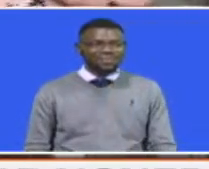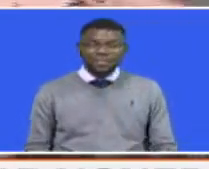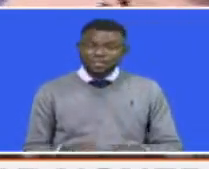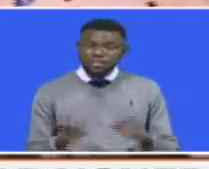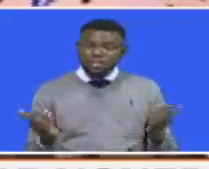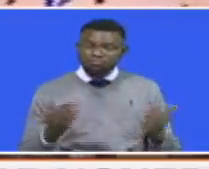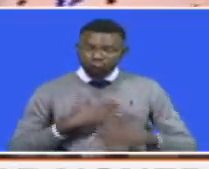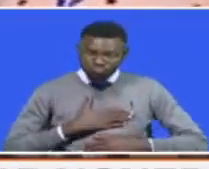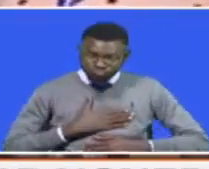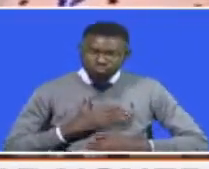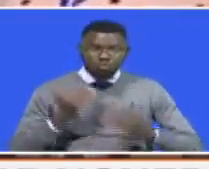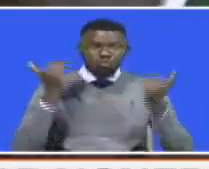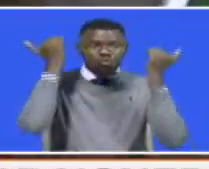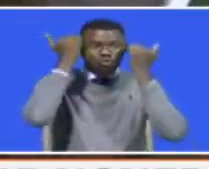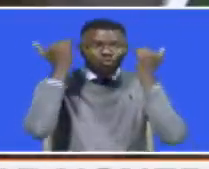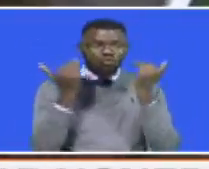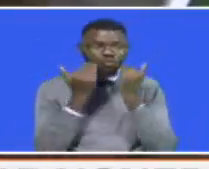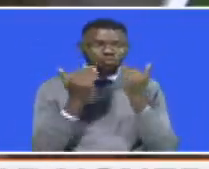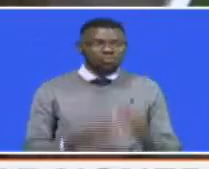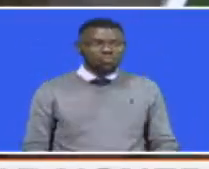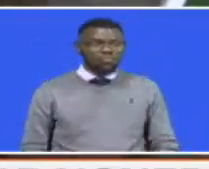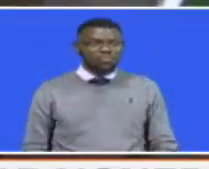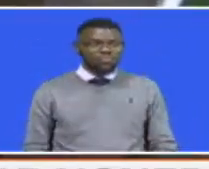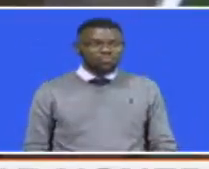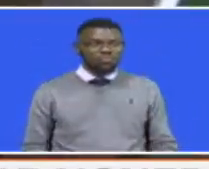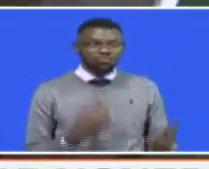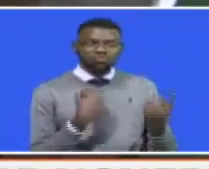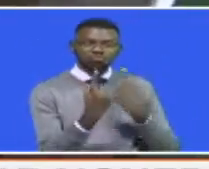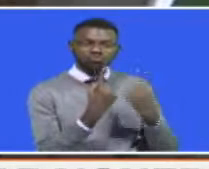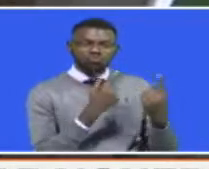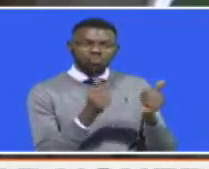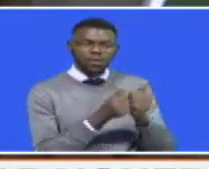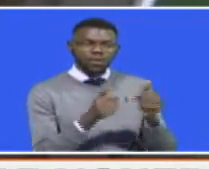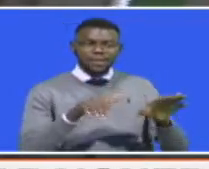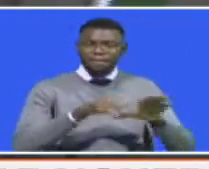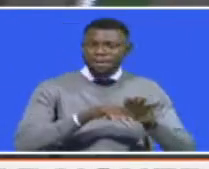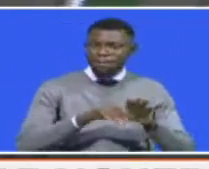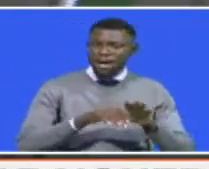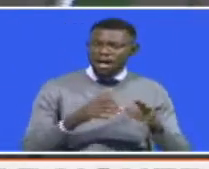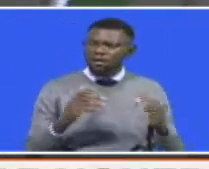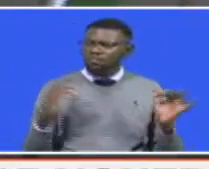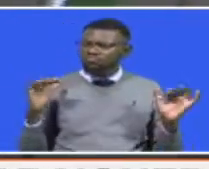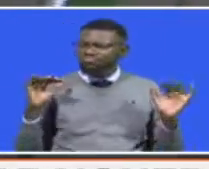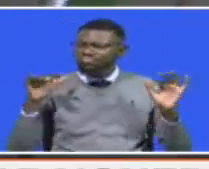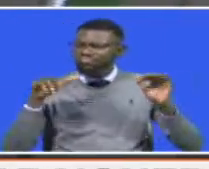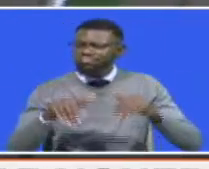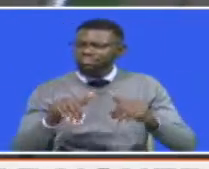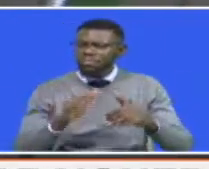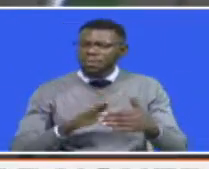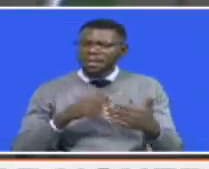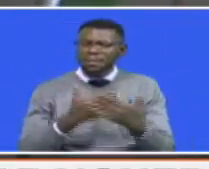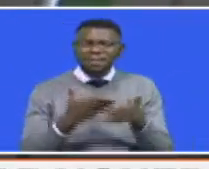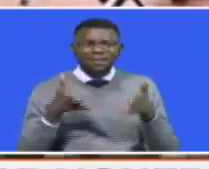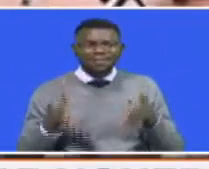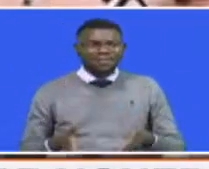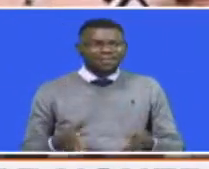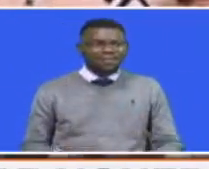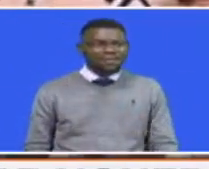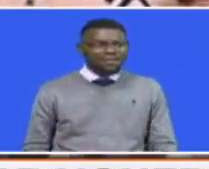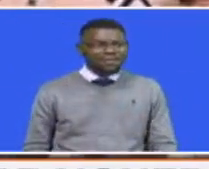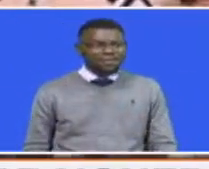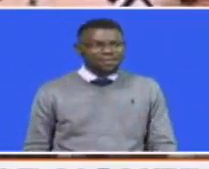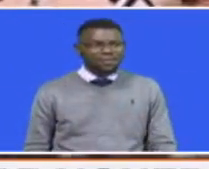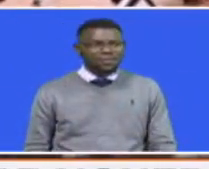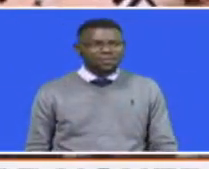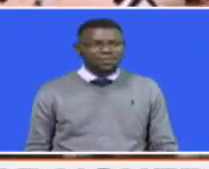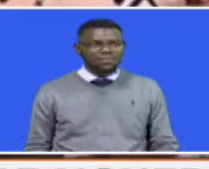Court to speak to the members of the Fourth Estate who are here, not to cite the names of